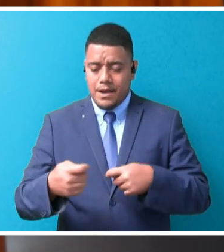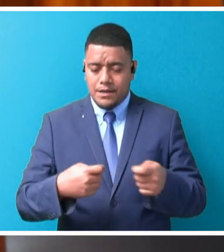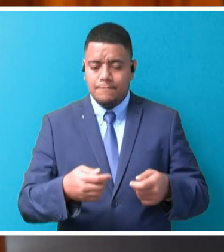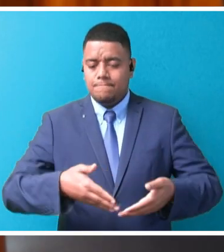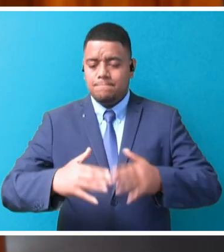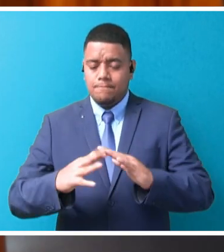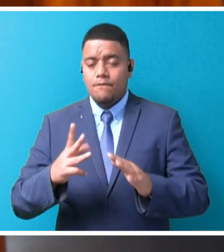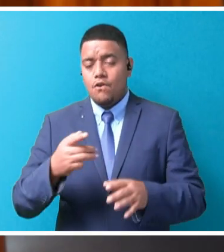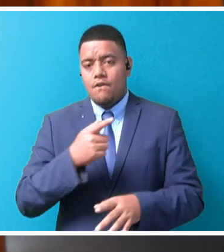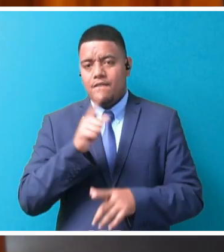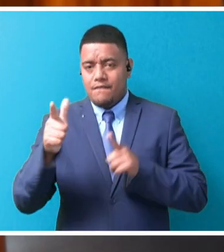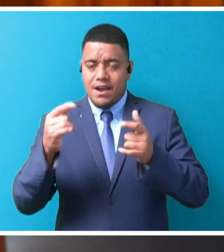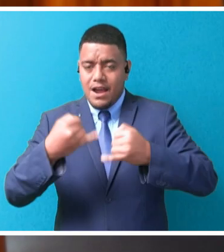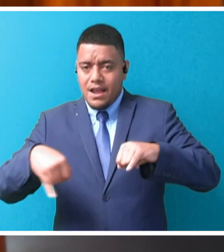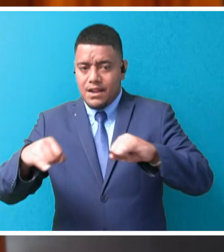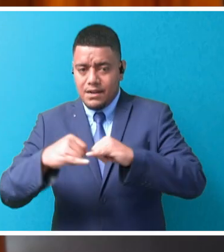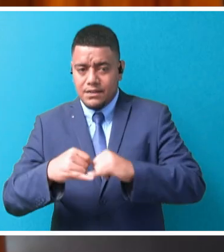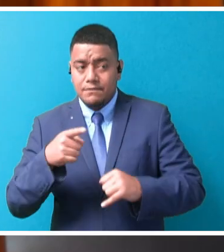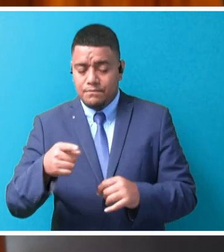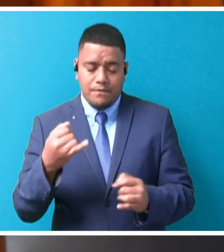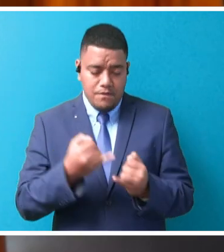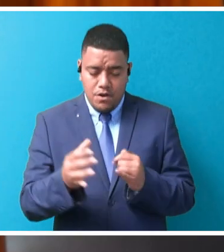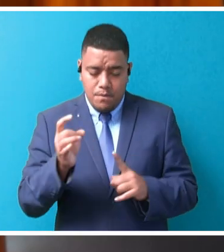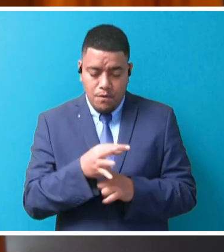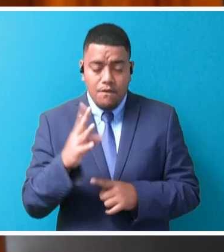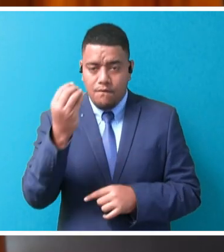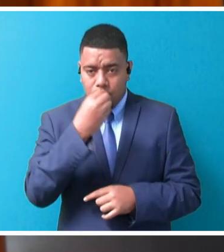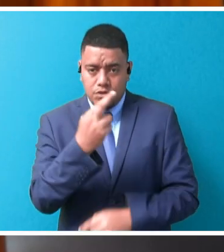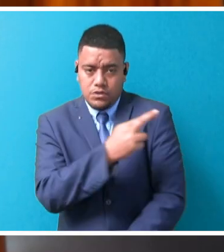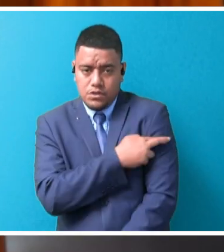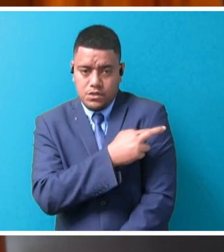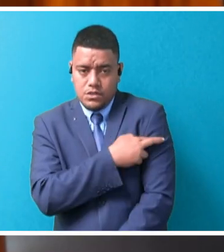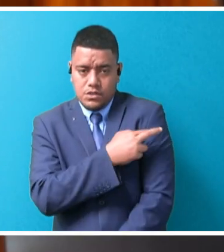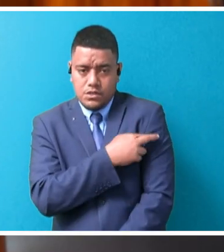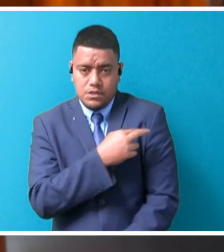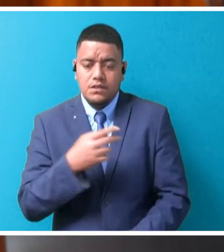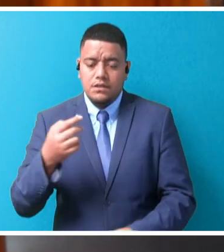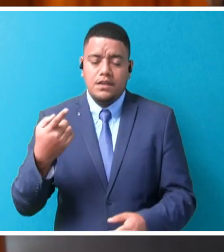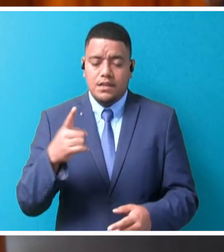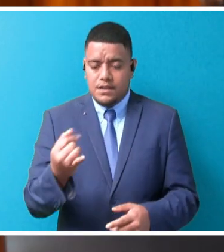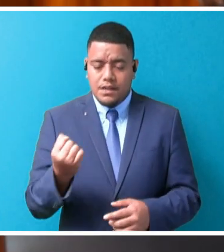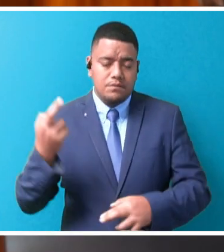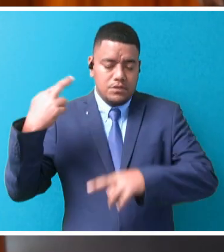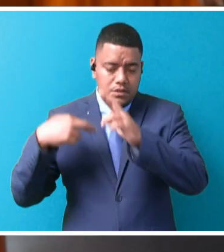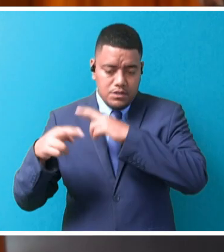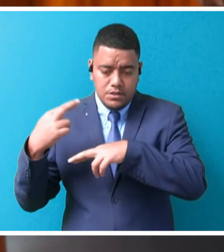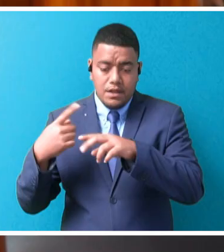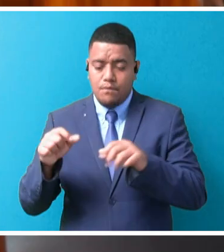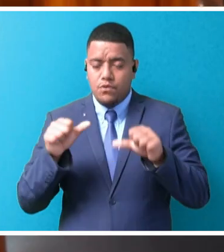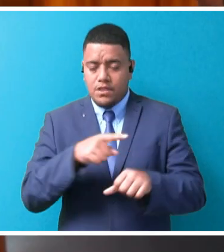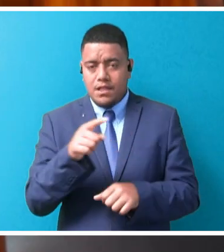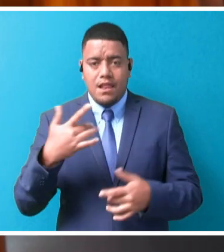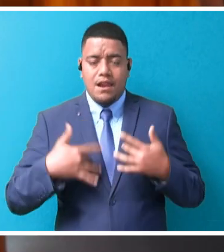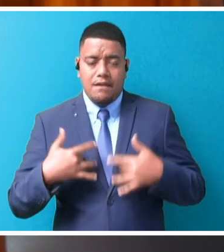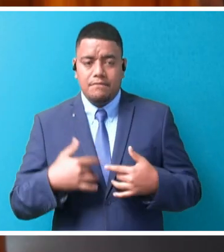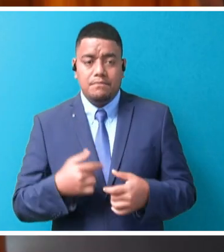and maritime communities. These sectors are critical for food security, income generation, and resilient livelihoods. I